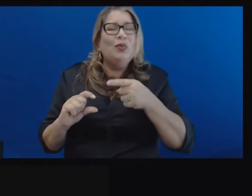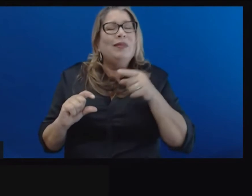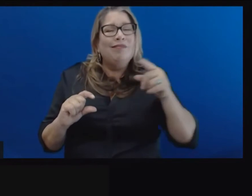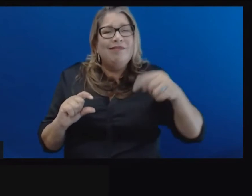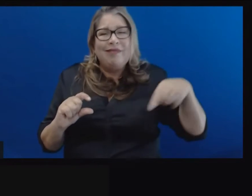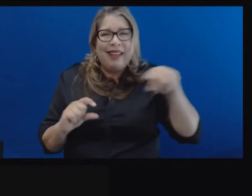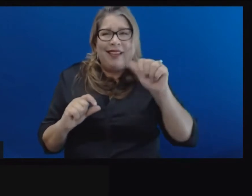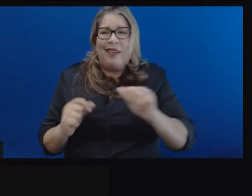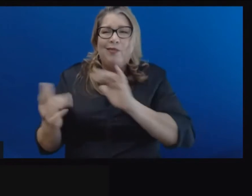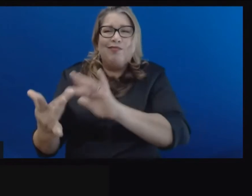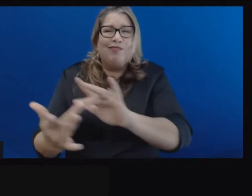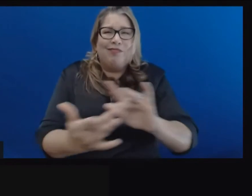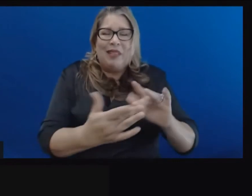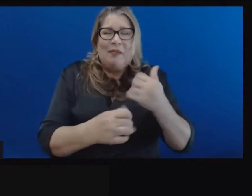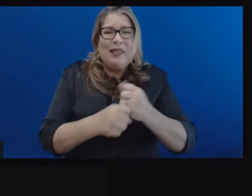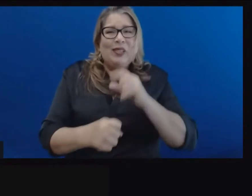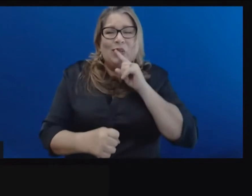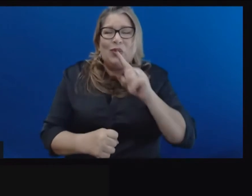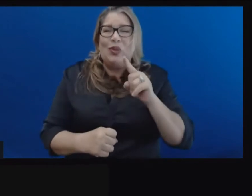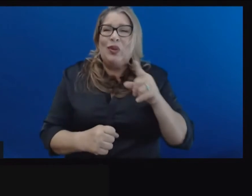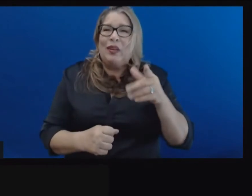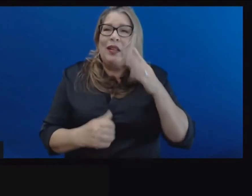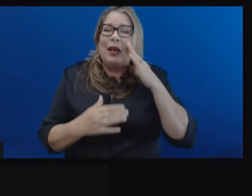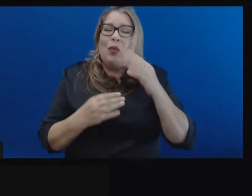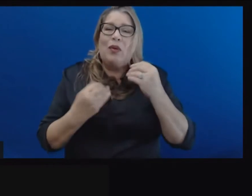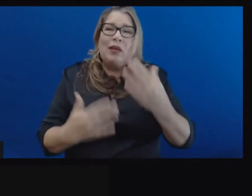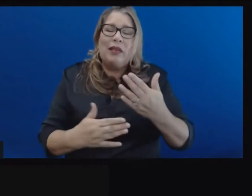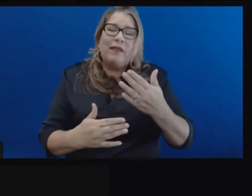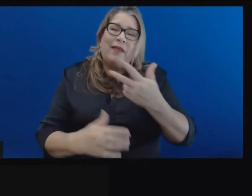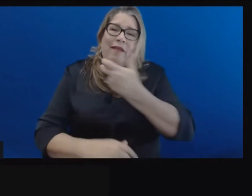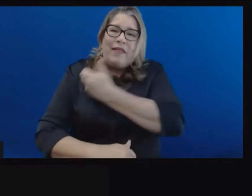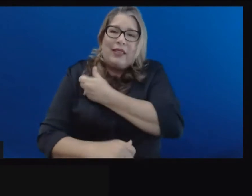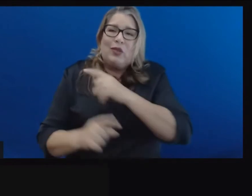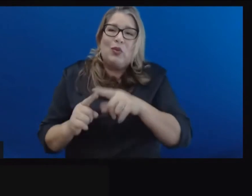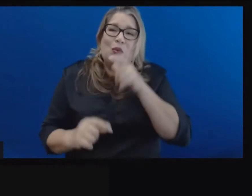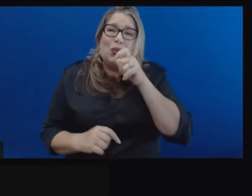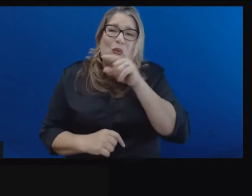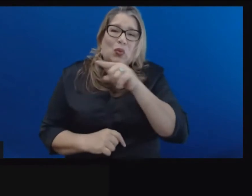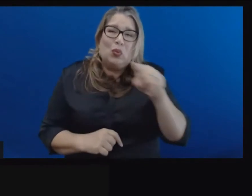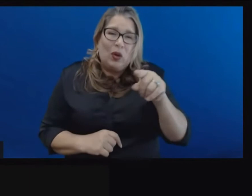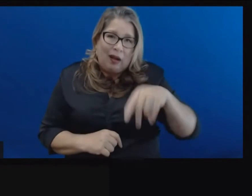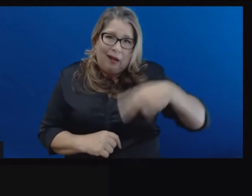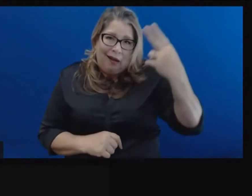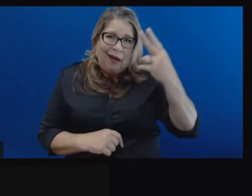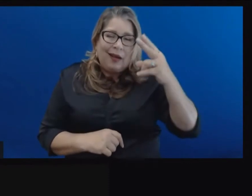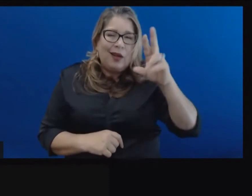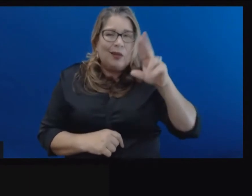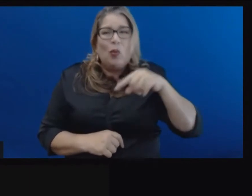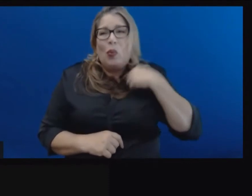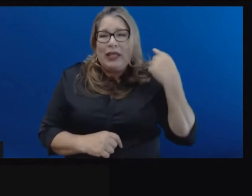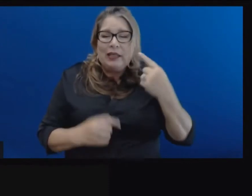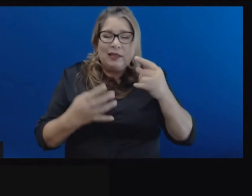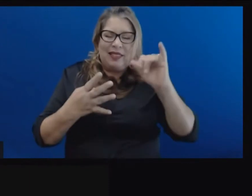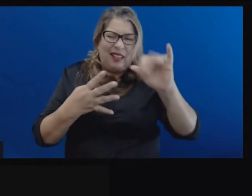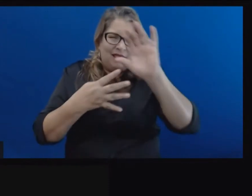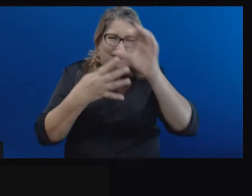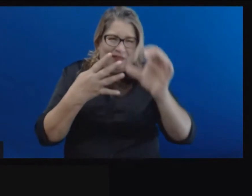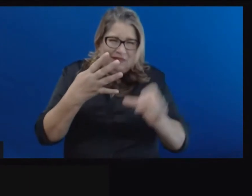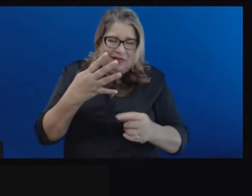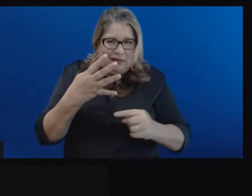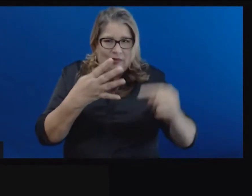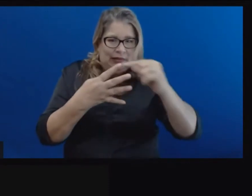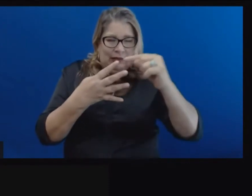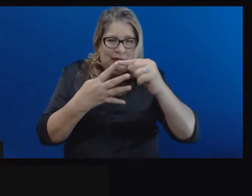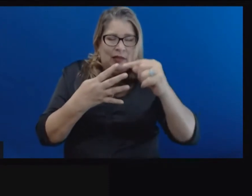vaccine to those who have been deemed highest risk based on our priority groups and our phases and our tiers. But